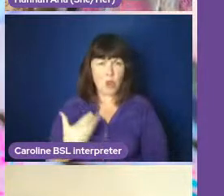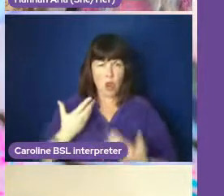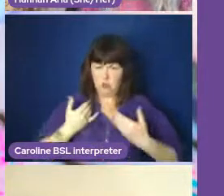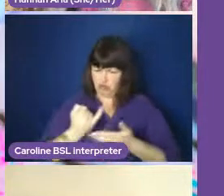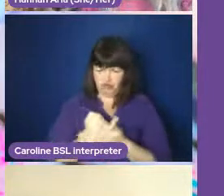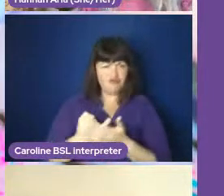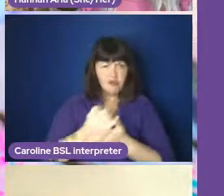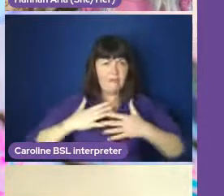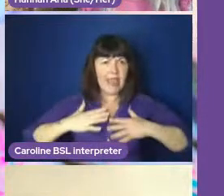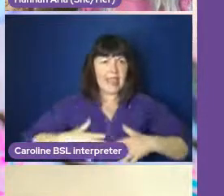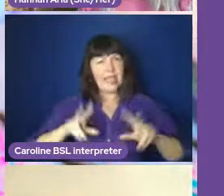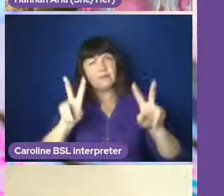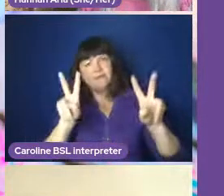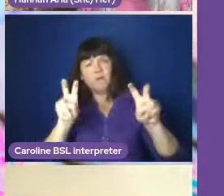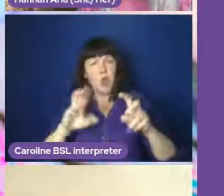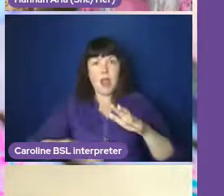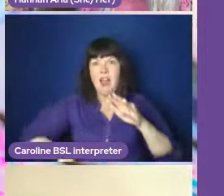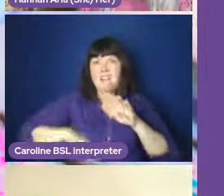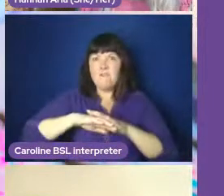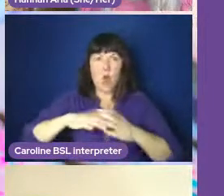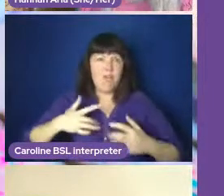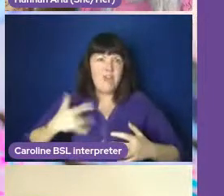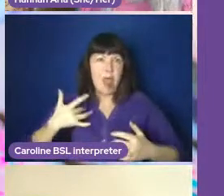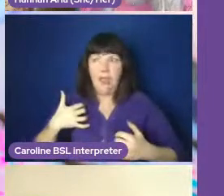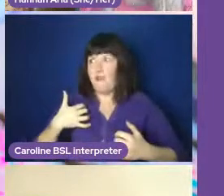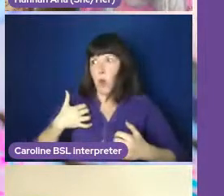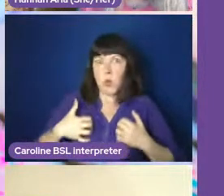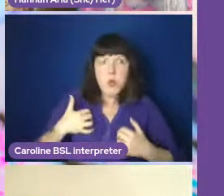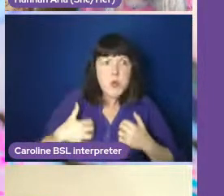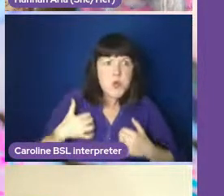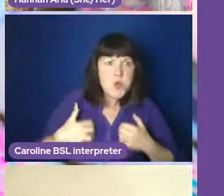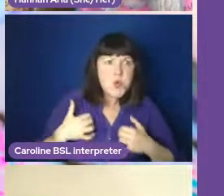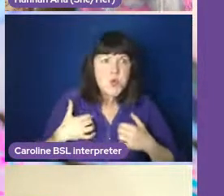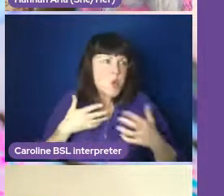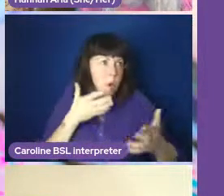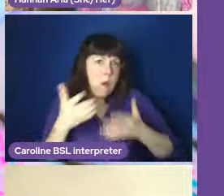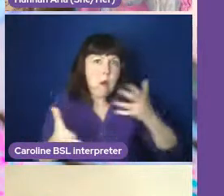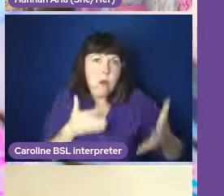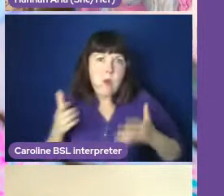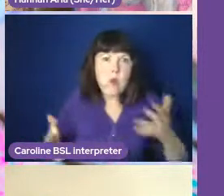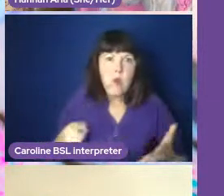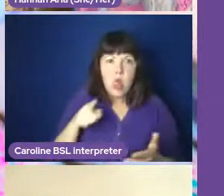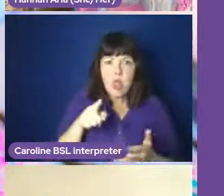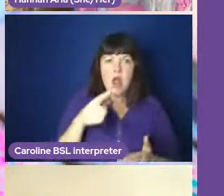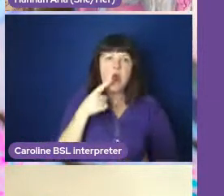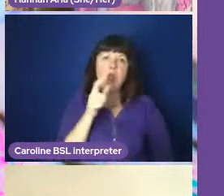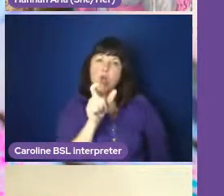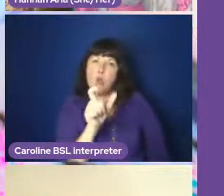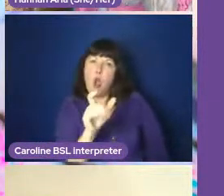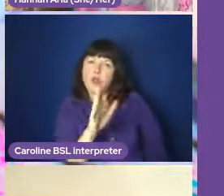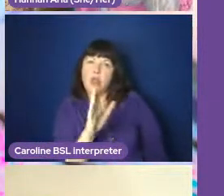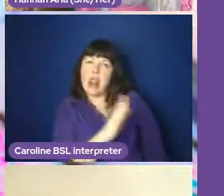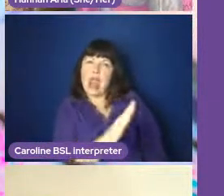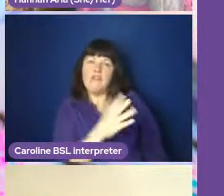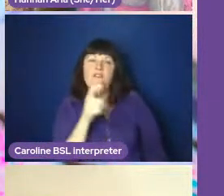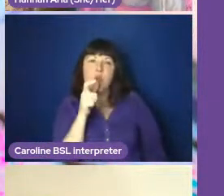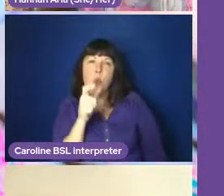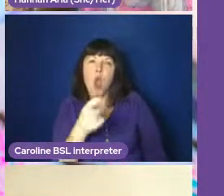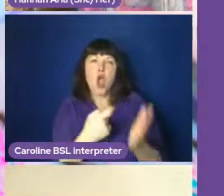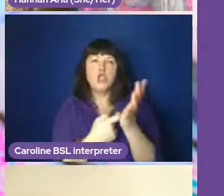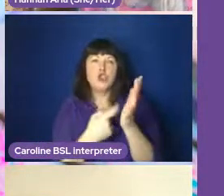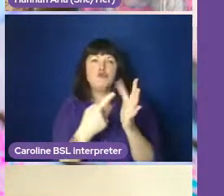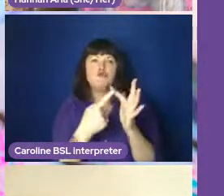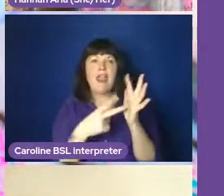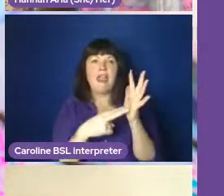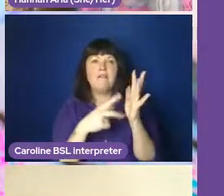look full of life, like really sort of adventurous. I put the word revelation on the left because I realised